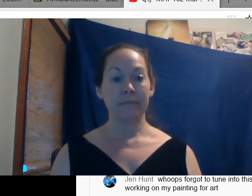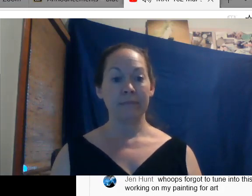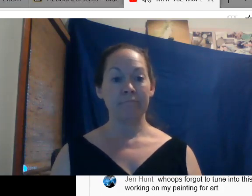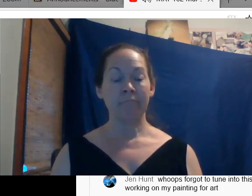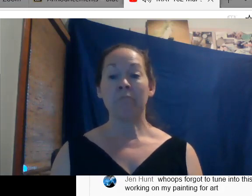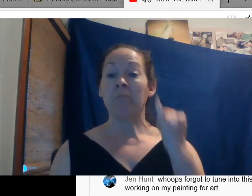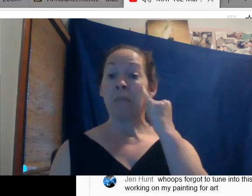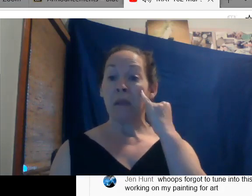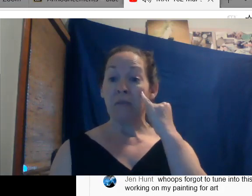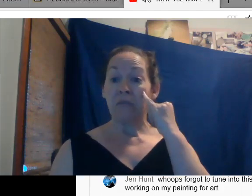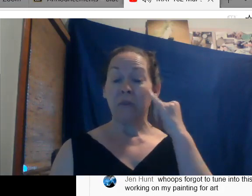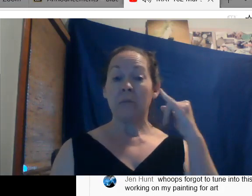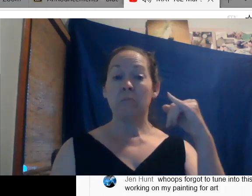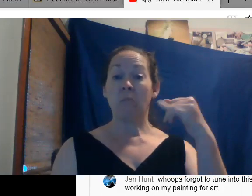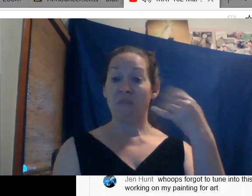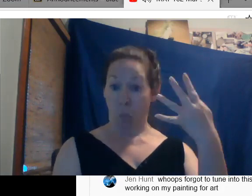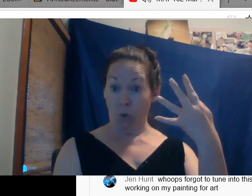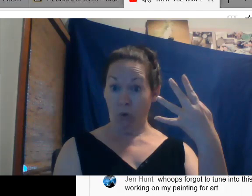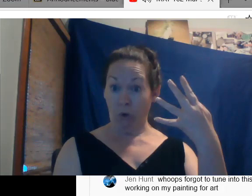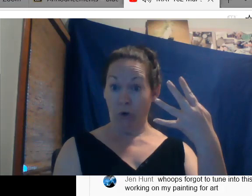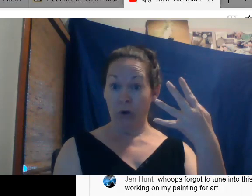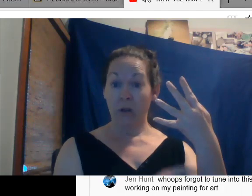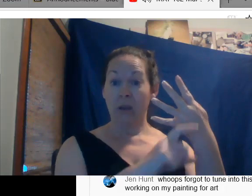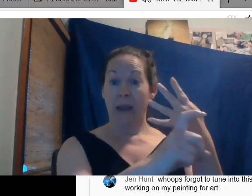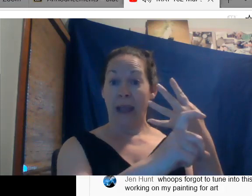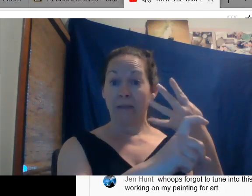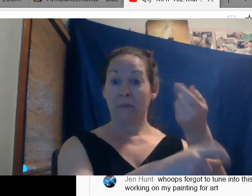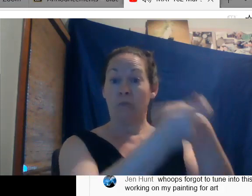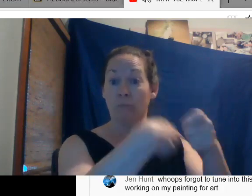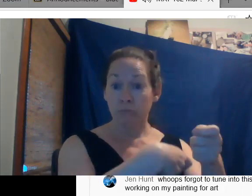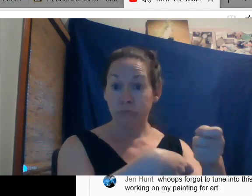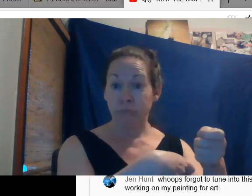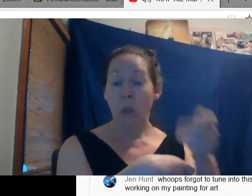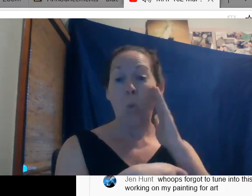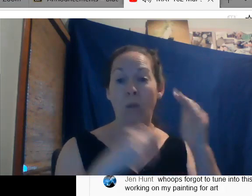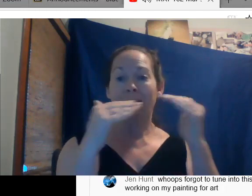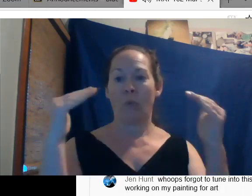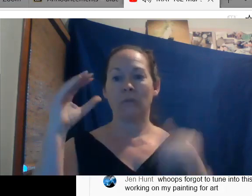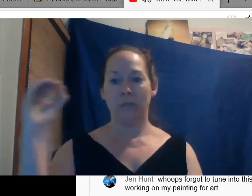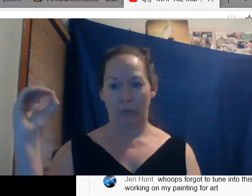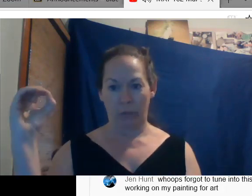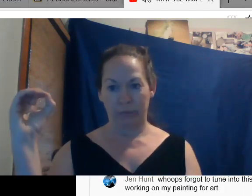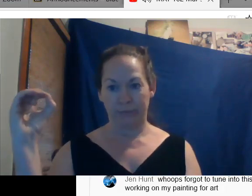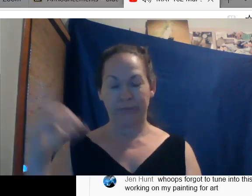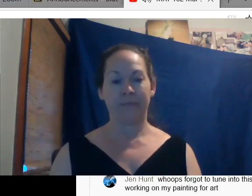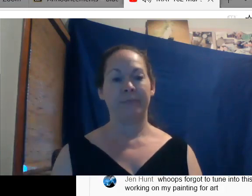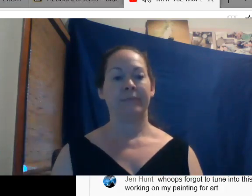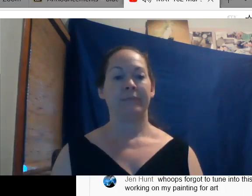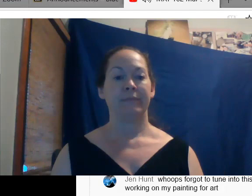And if I put in 4 for x, I get 0.